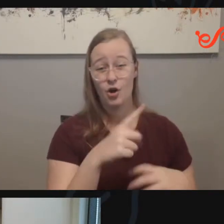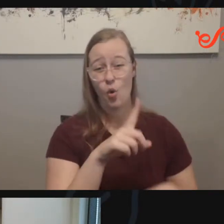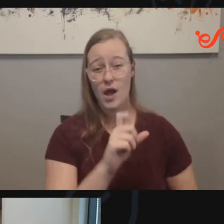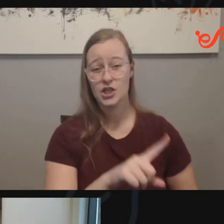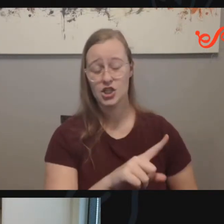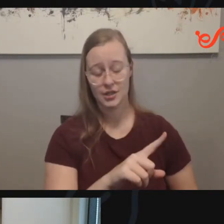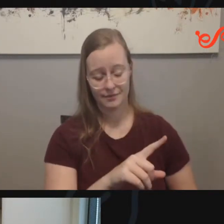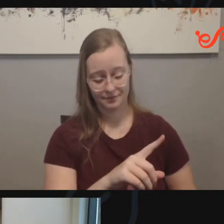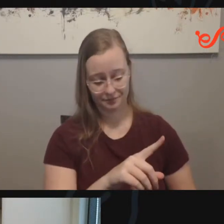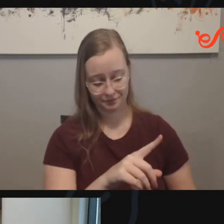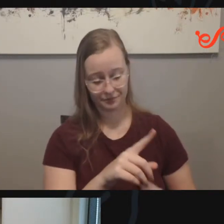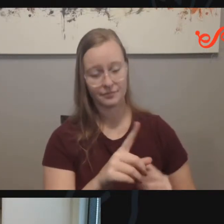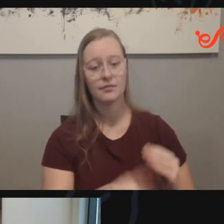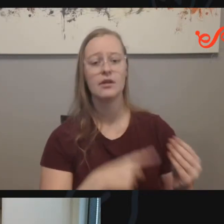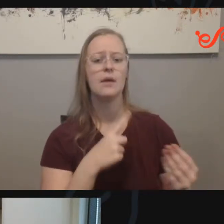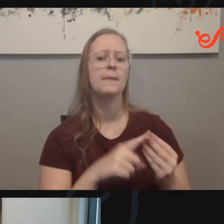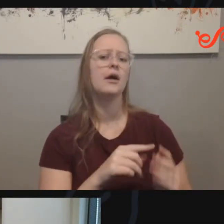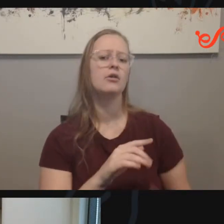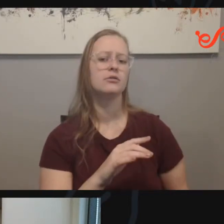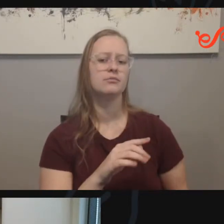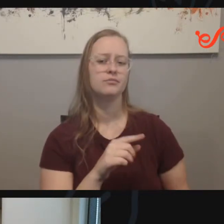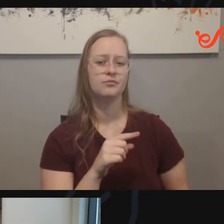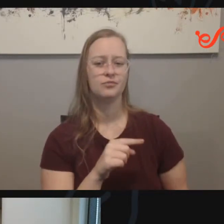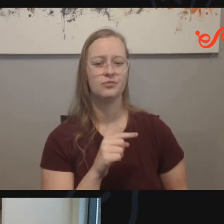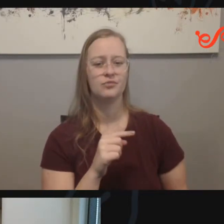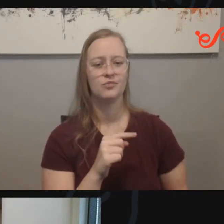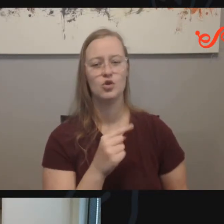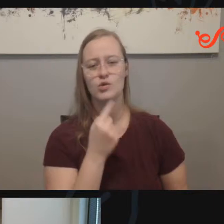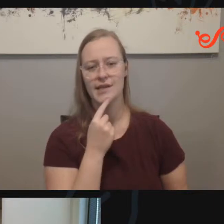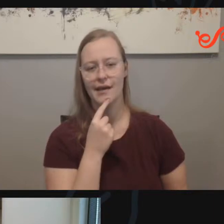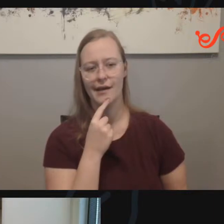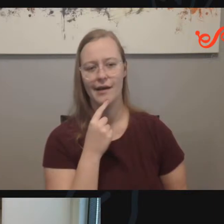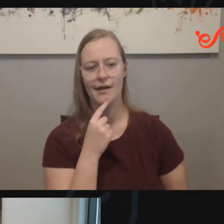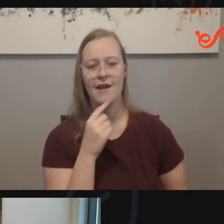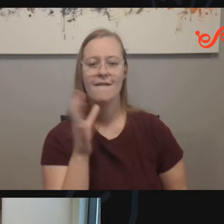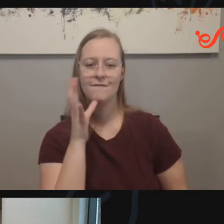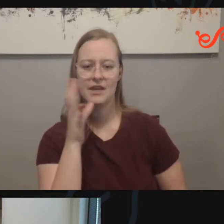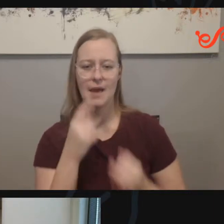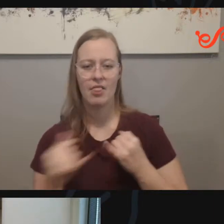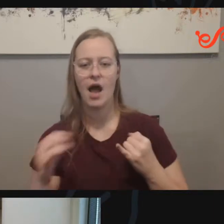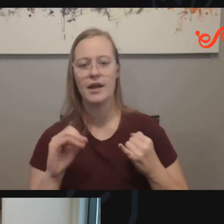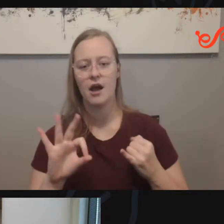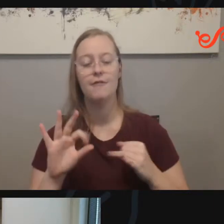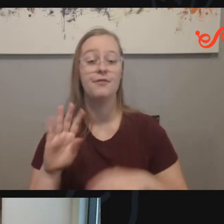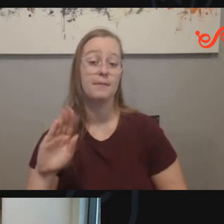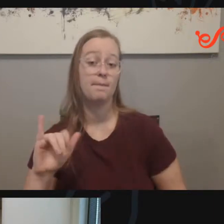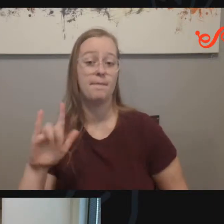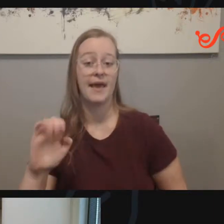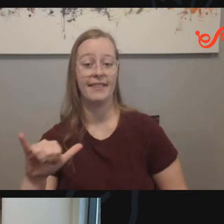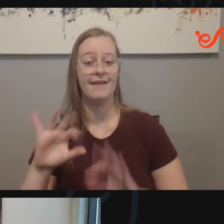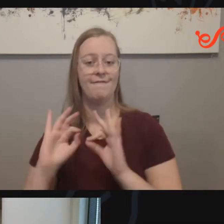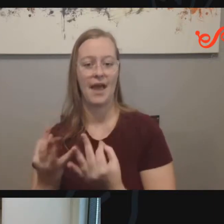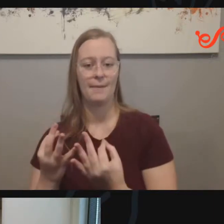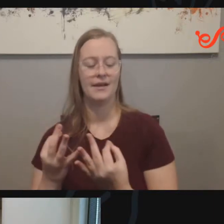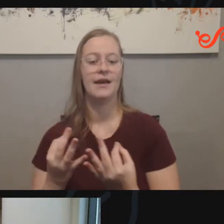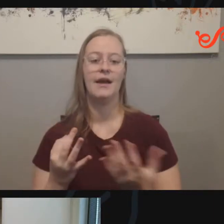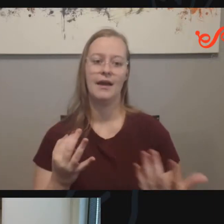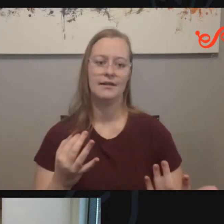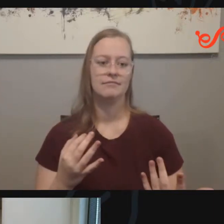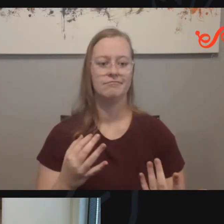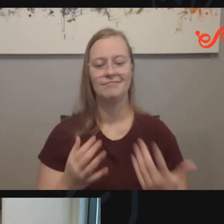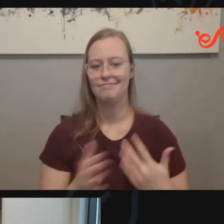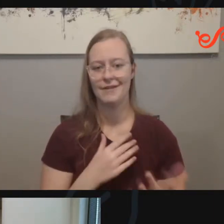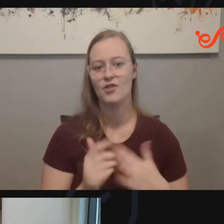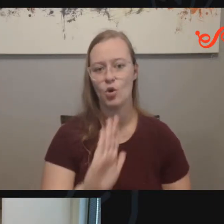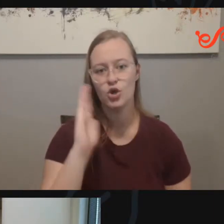been around your alluding to the female line of the Bailey family. And despite your talk really focusing on the male